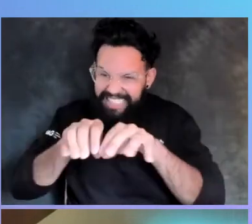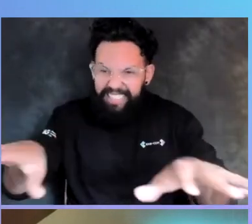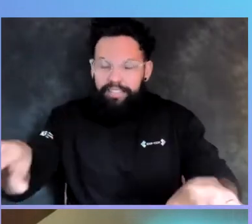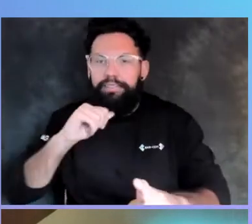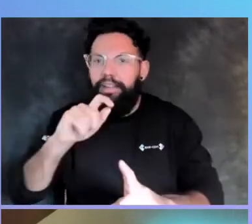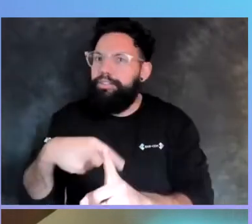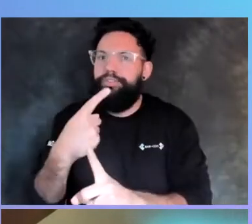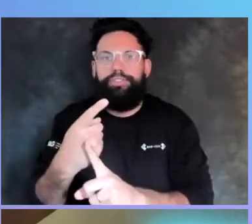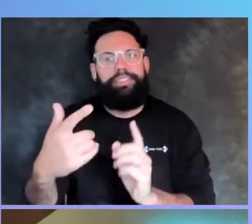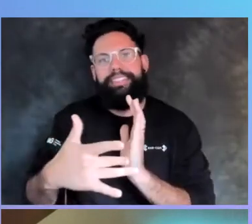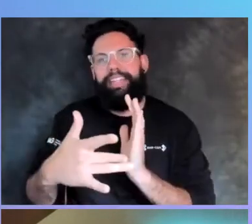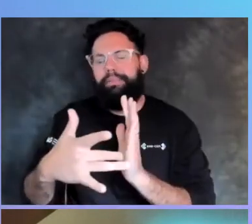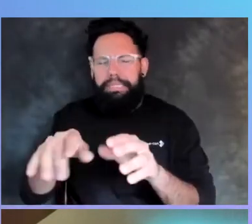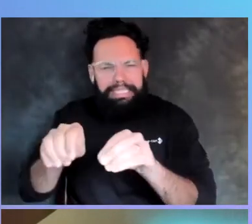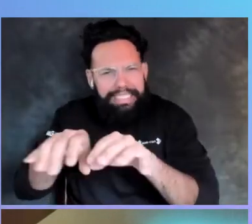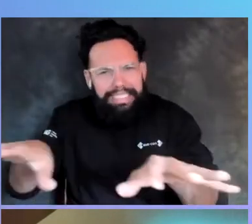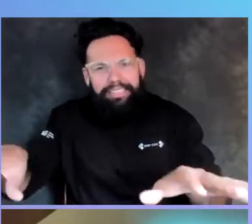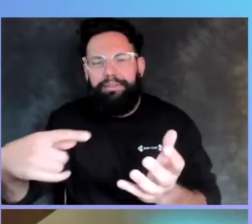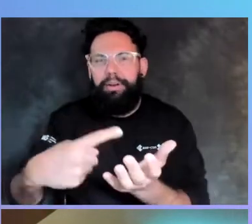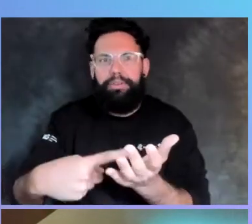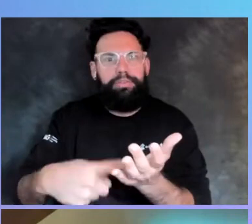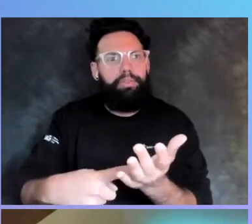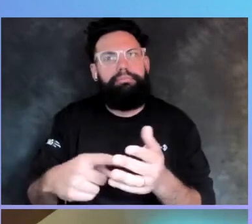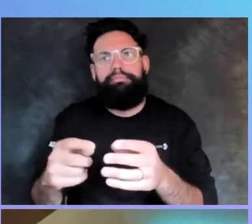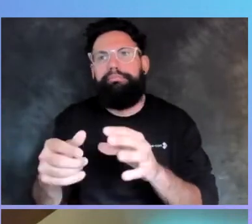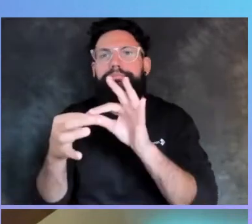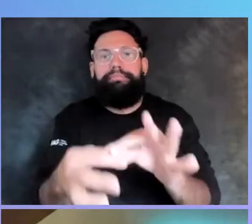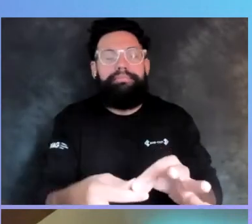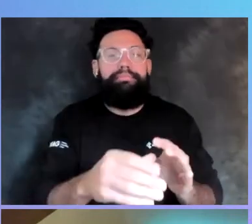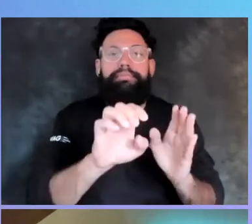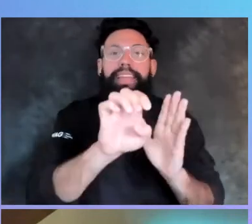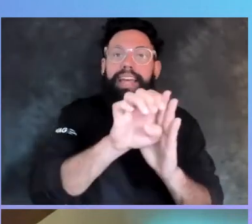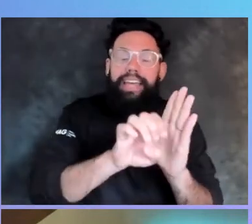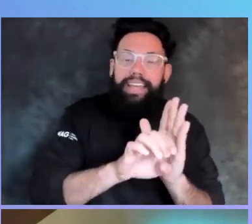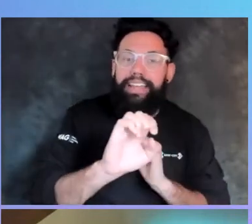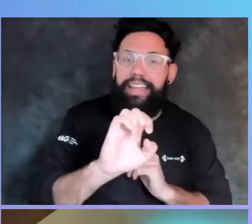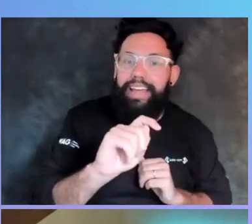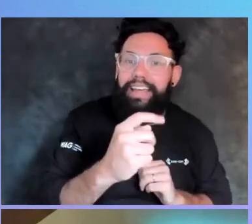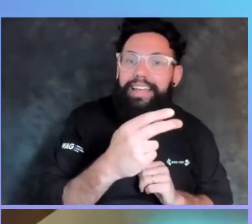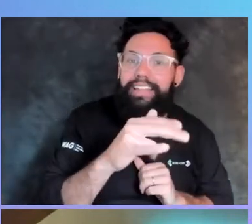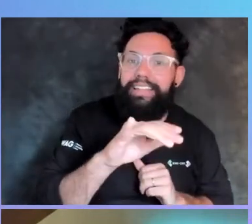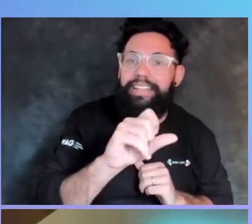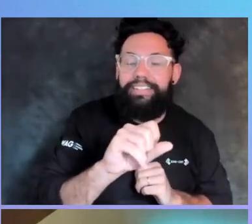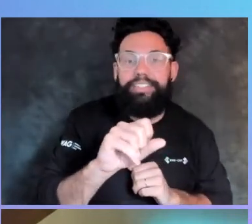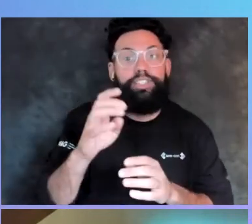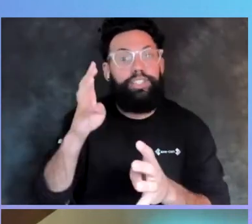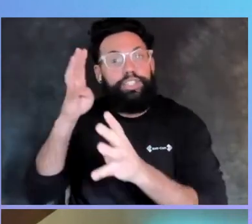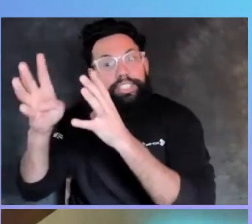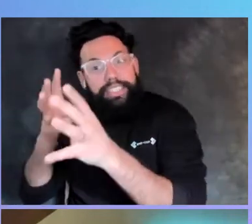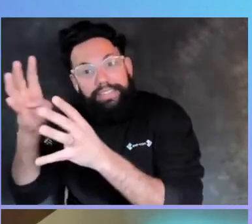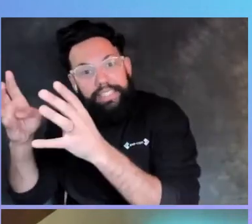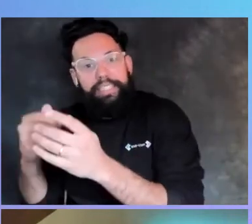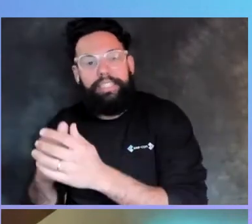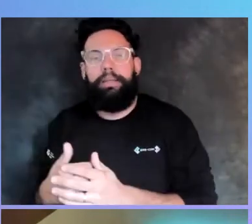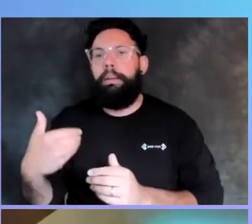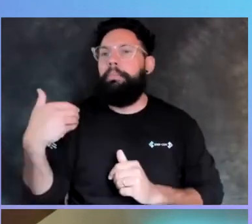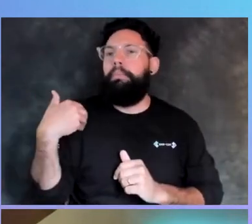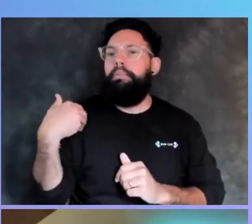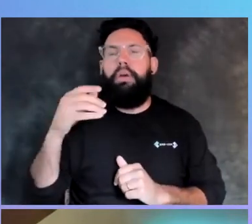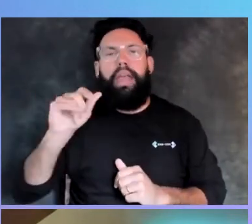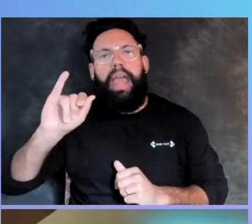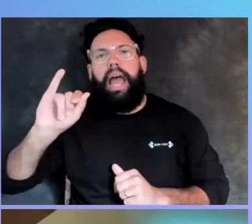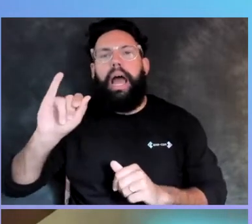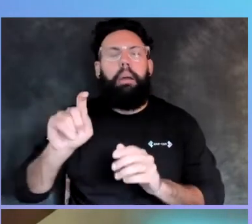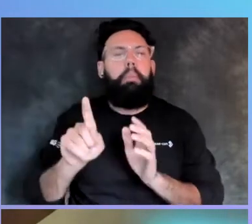everything from ethics to creativity. Artificial intelligence has gone from a niche subject kind of looming in the distance